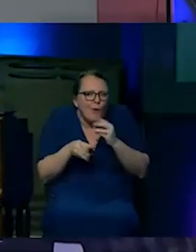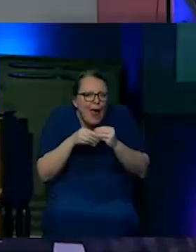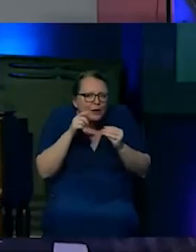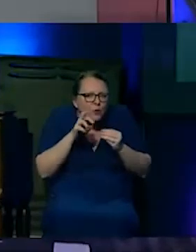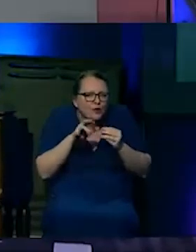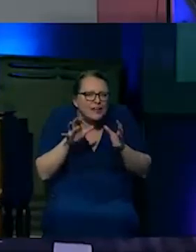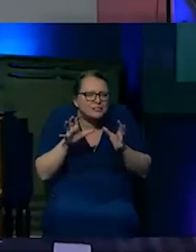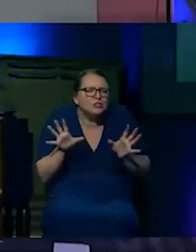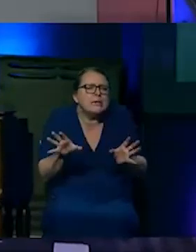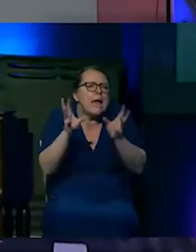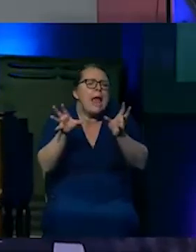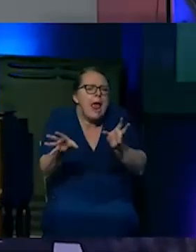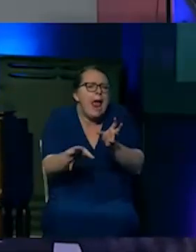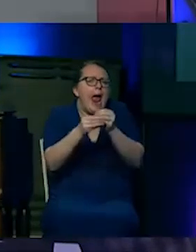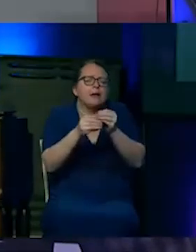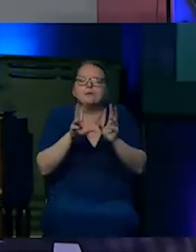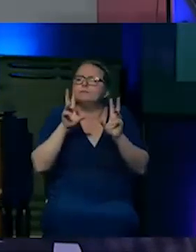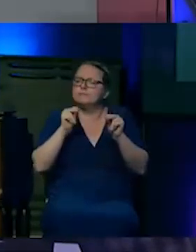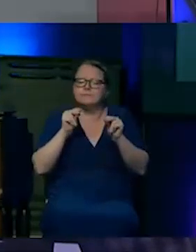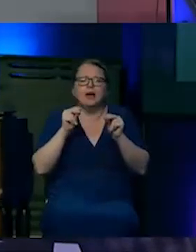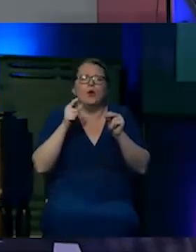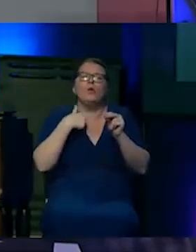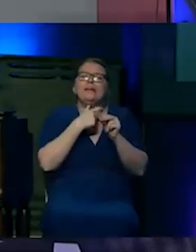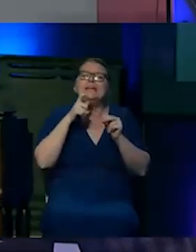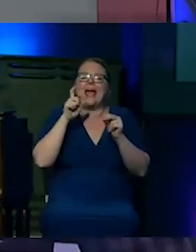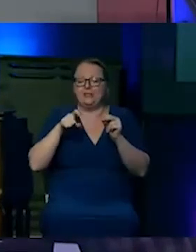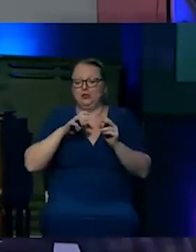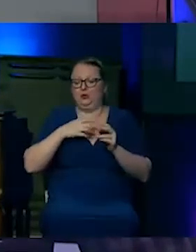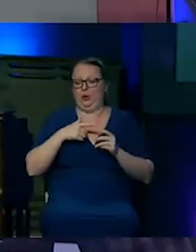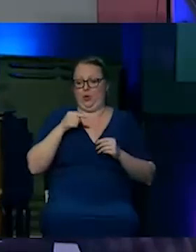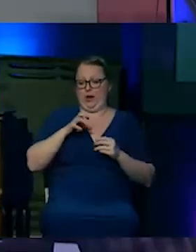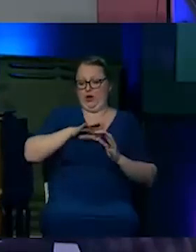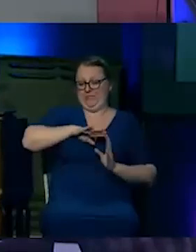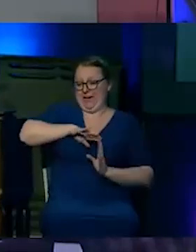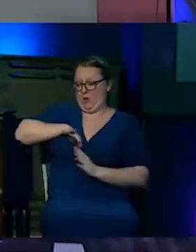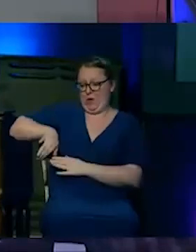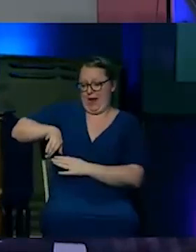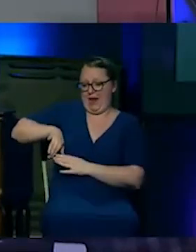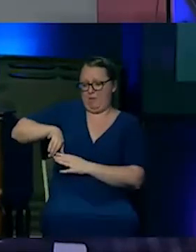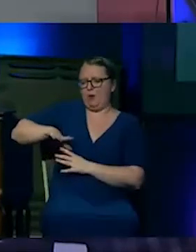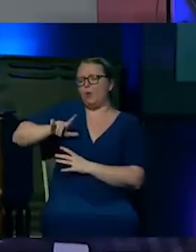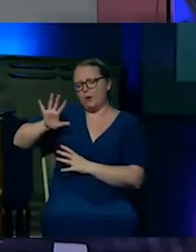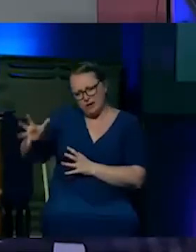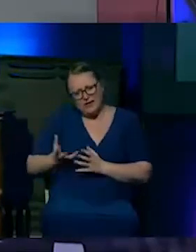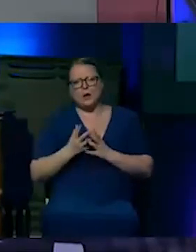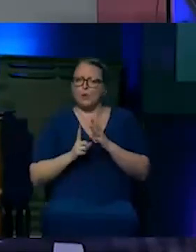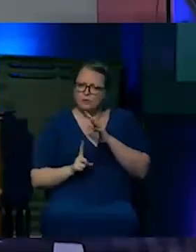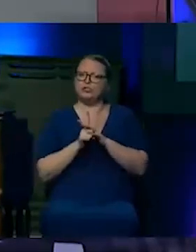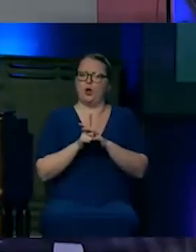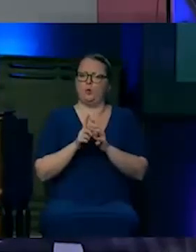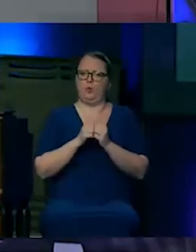I think more of it is we had to take away our queerness in order to participate in other things. And when we show up in